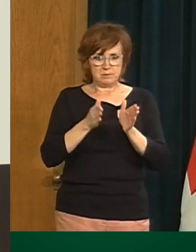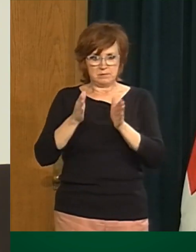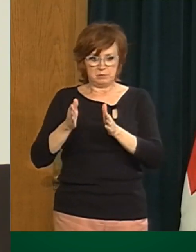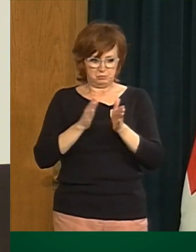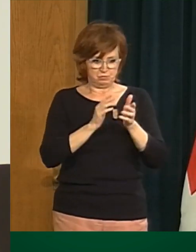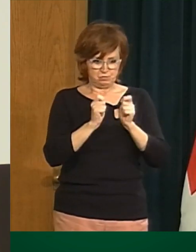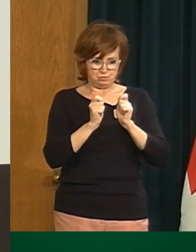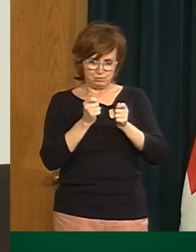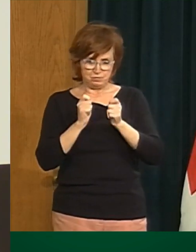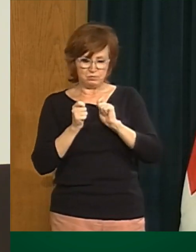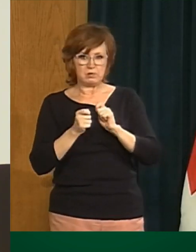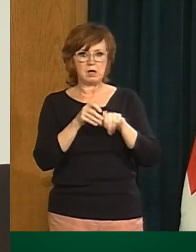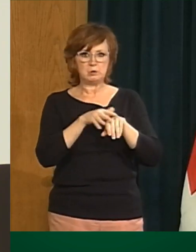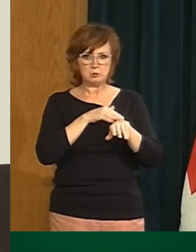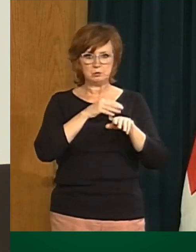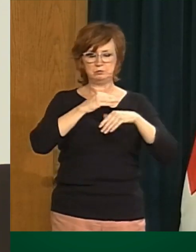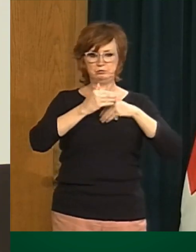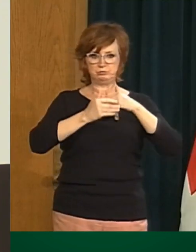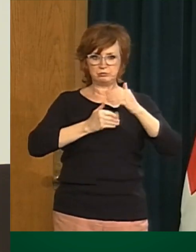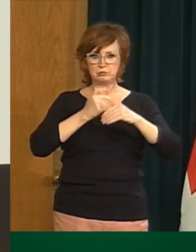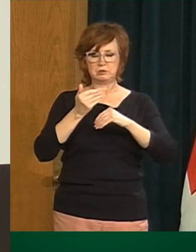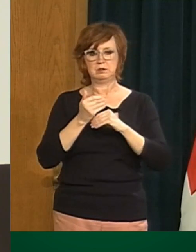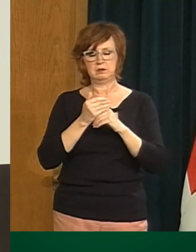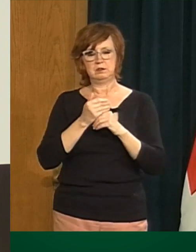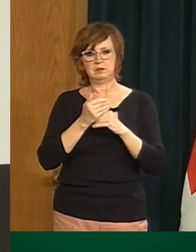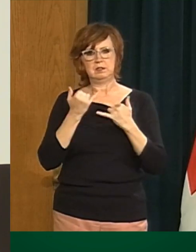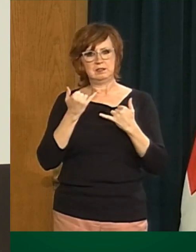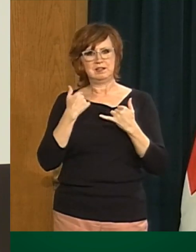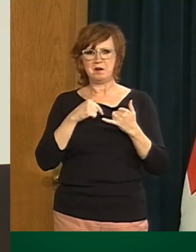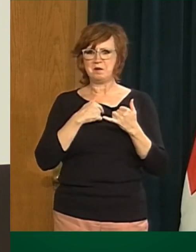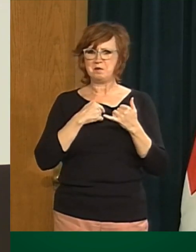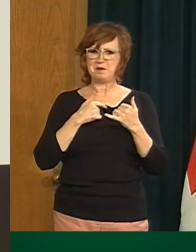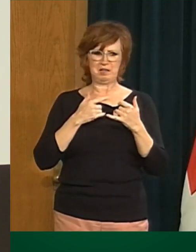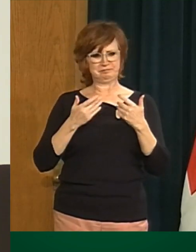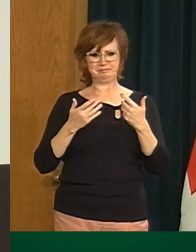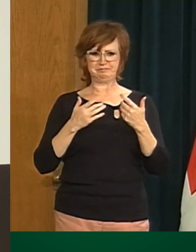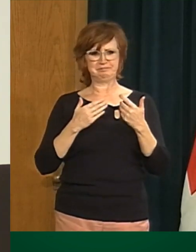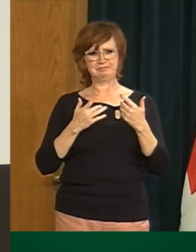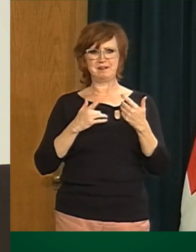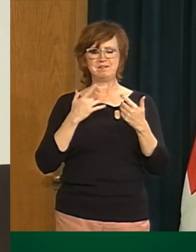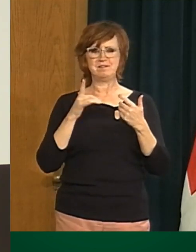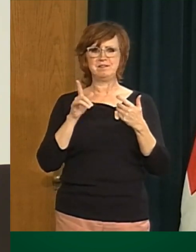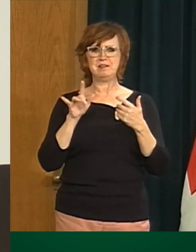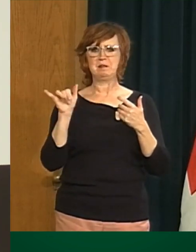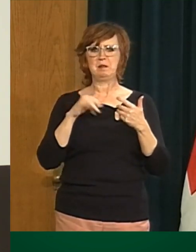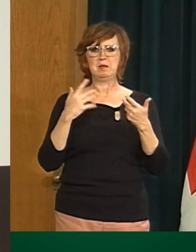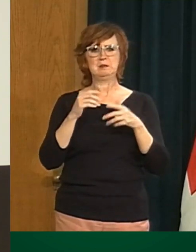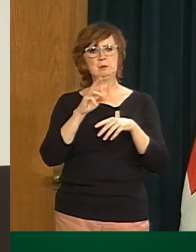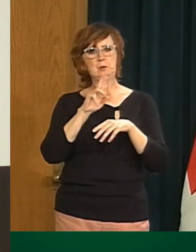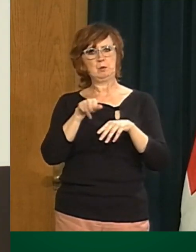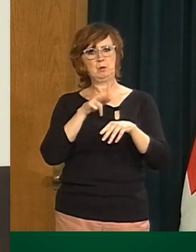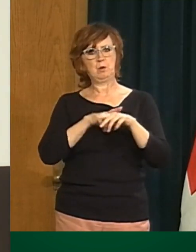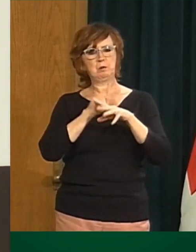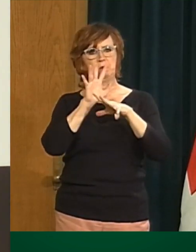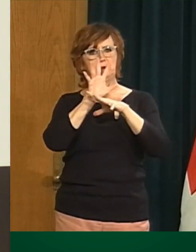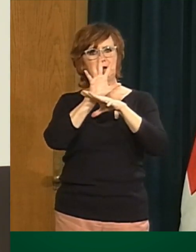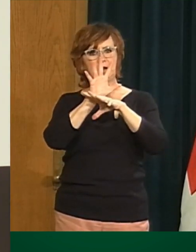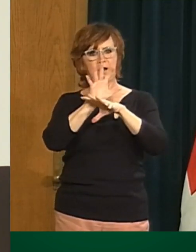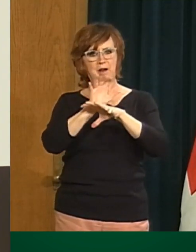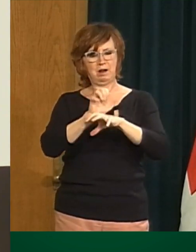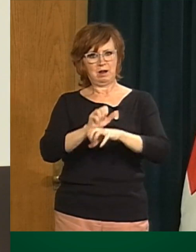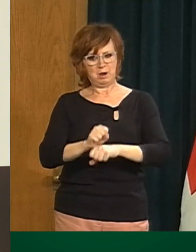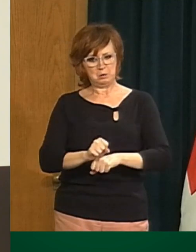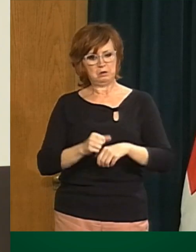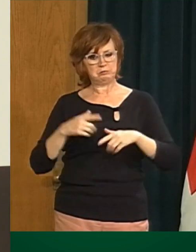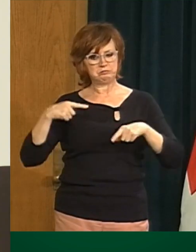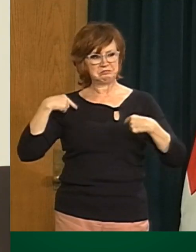almost as a part of our routine now, almost as a habit, by habit, we need to maintain that. And I also